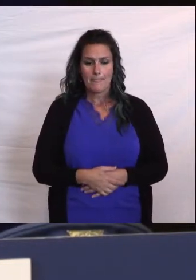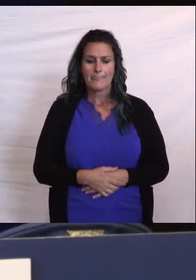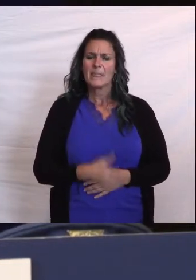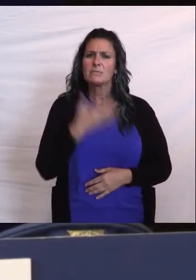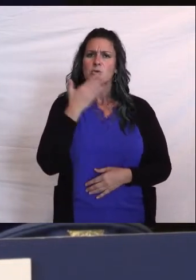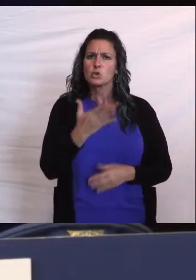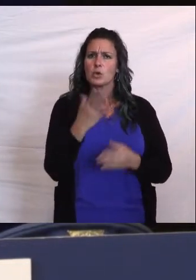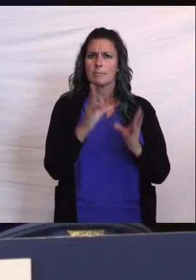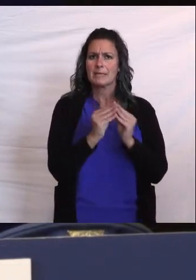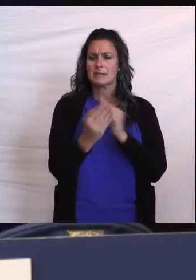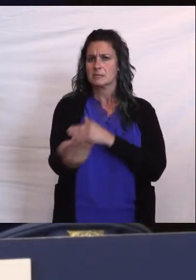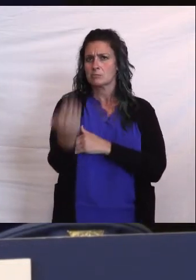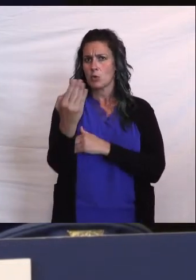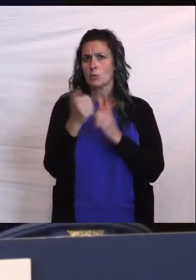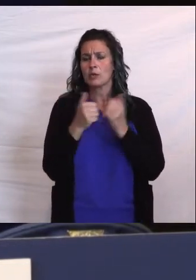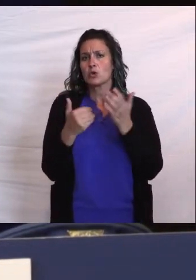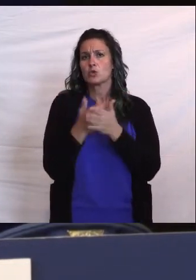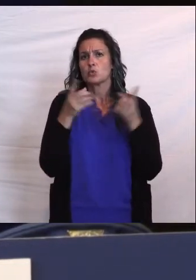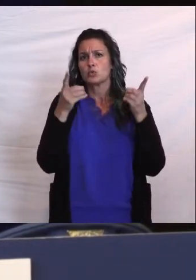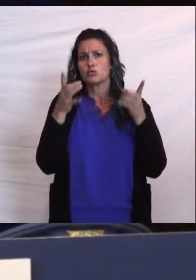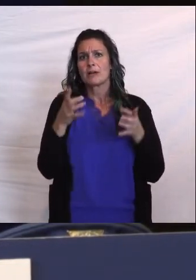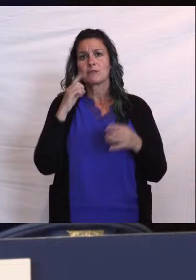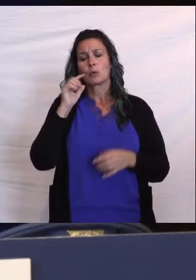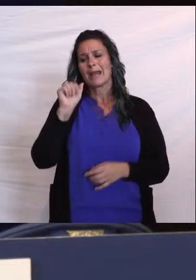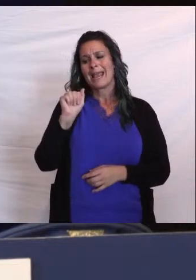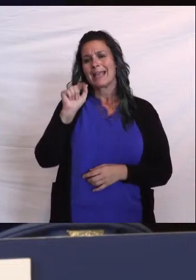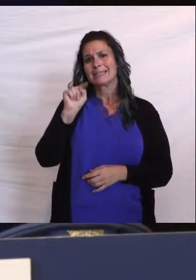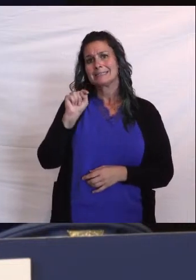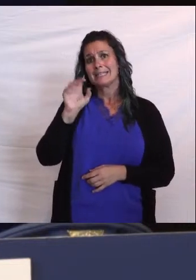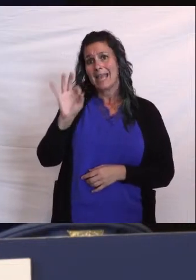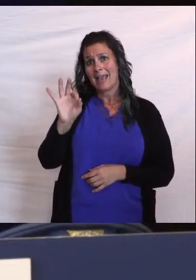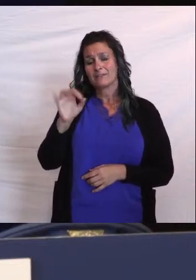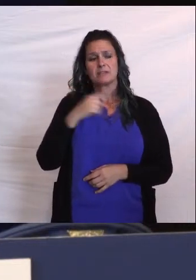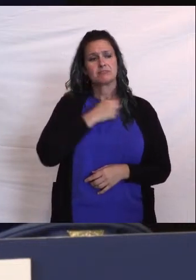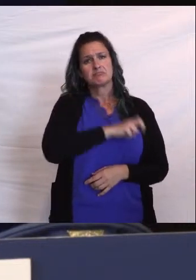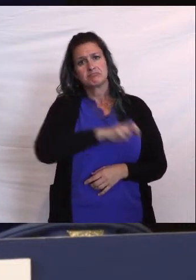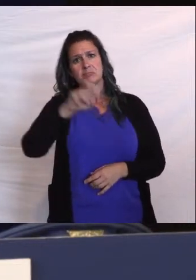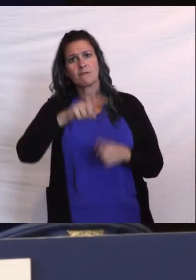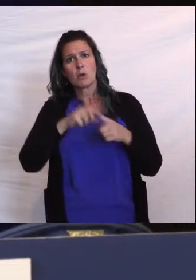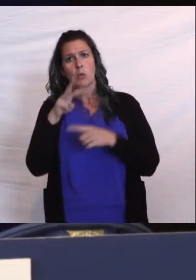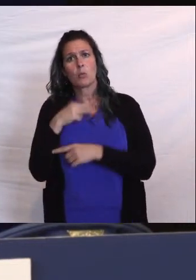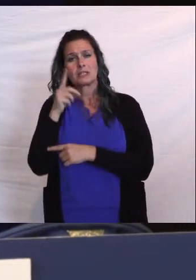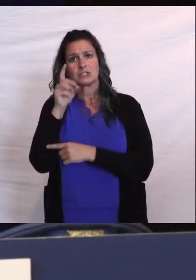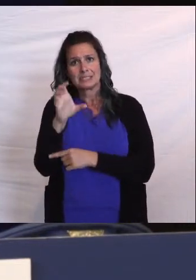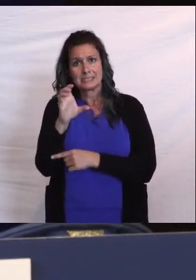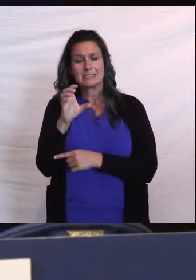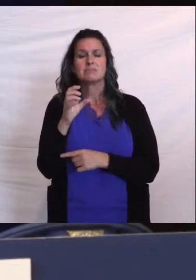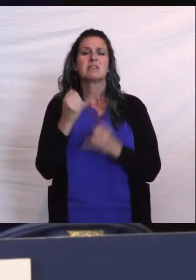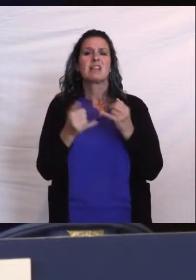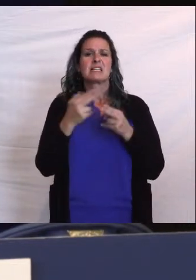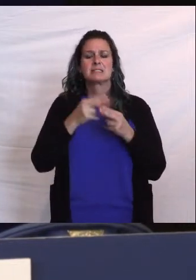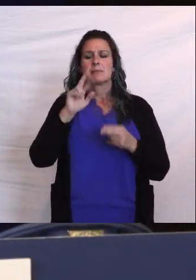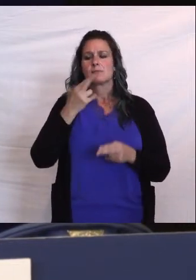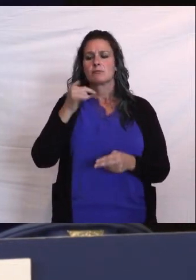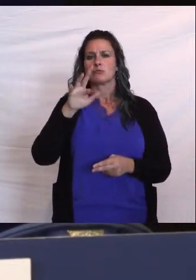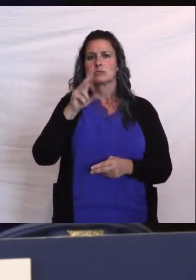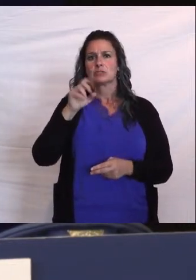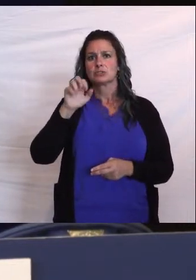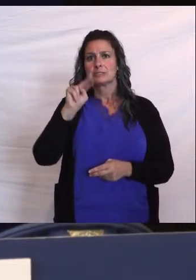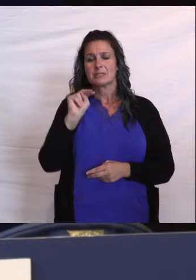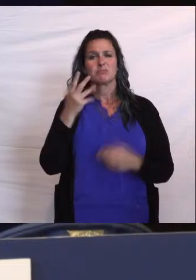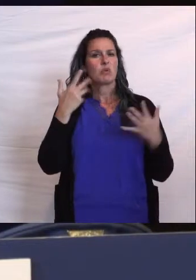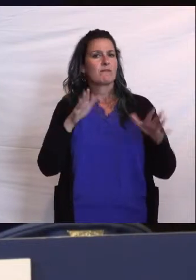meeting I had this morning with the new director of the ATF, who came up from Washington, D.C., Marvin Richardson. We already have a